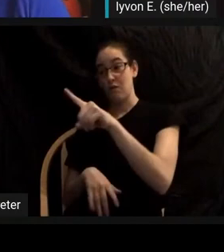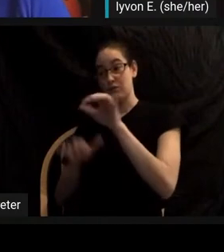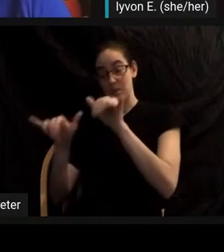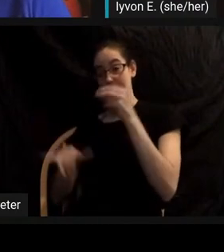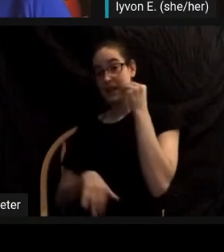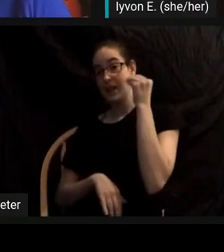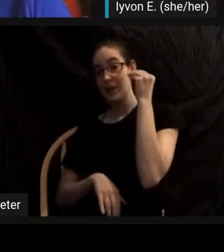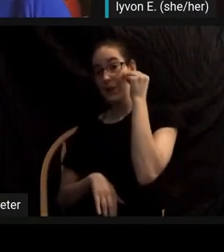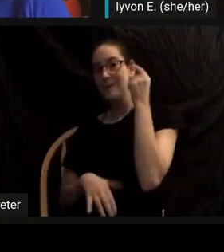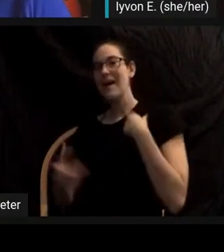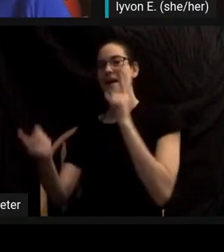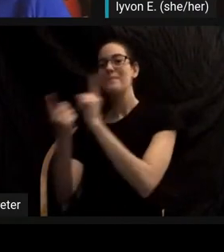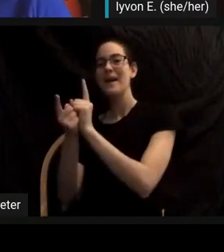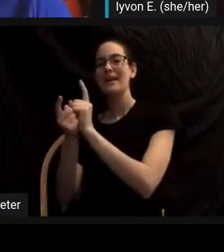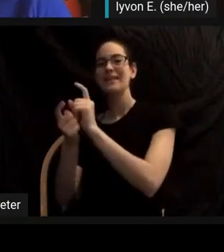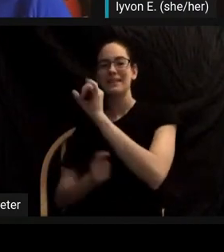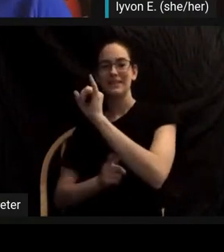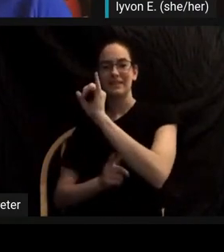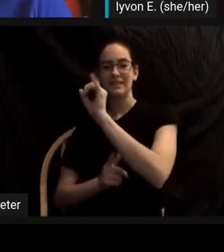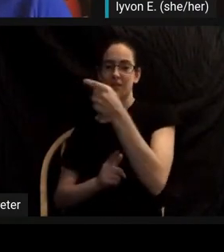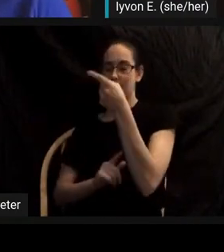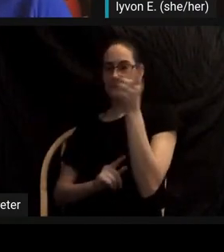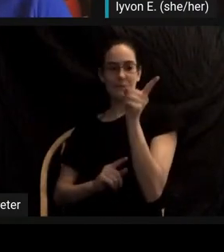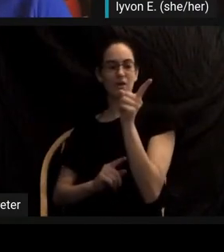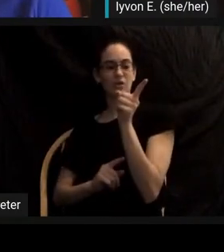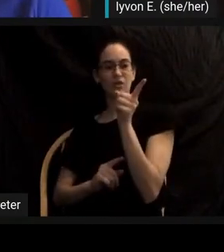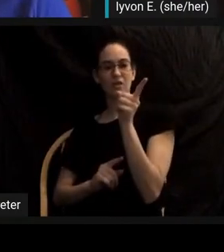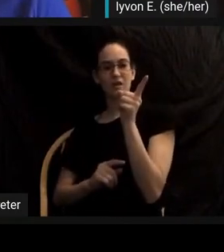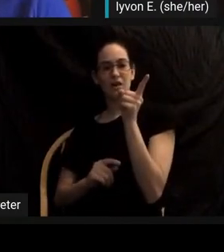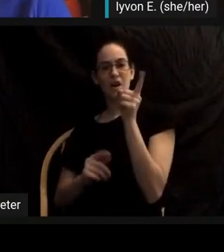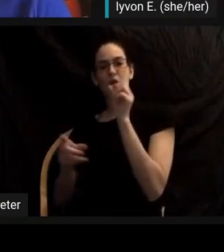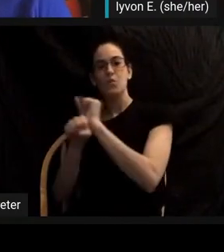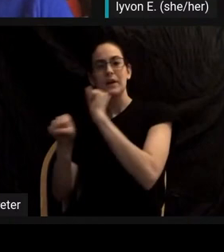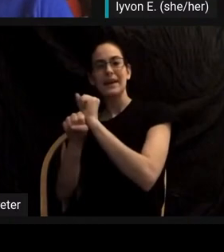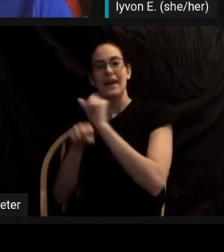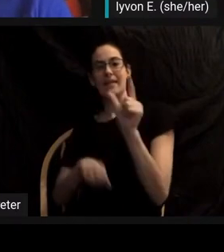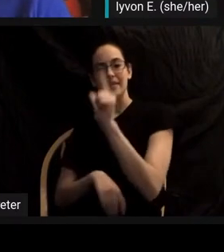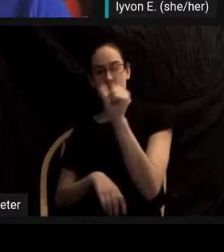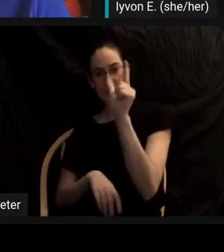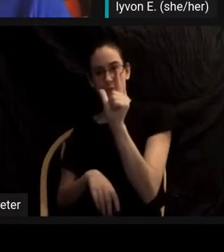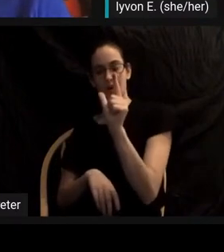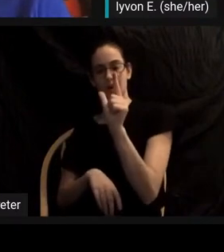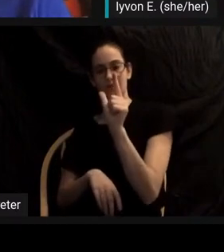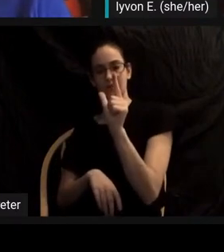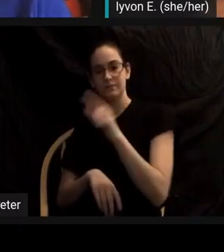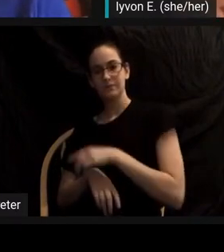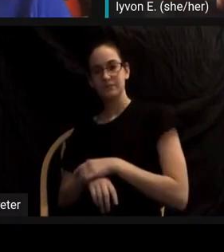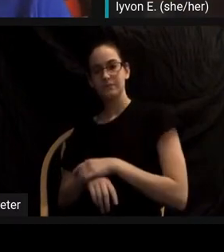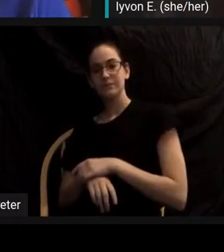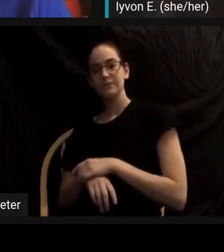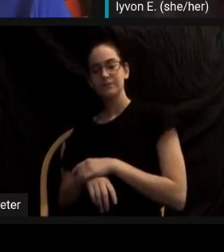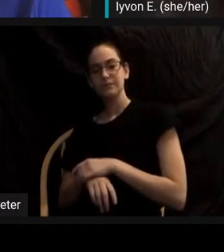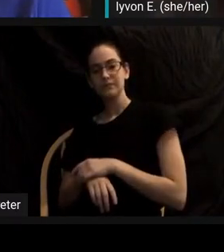home, I met Iyvon working on Annie Jump and The Library of Heaven by Raina Hardy for the Parsnip